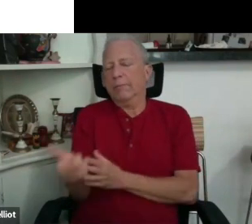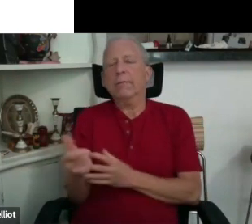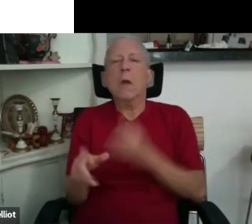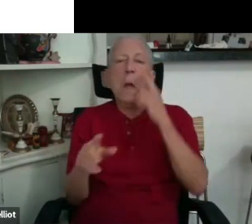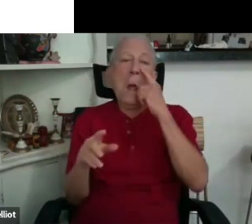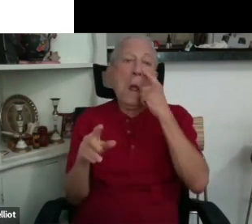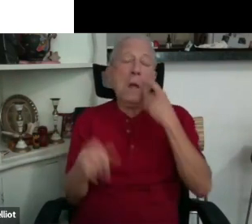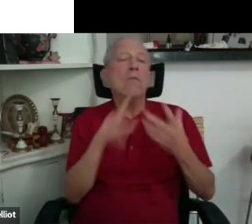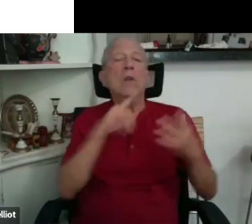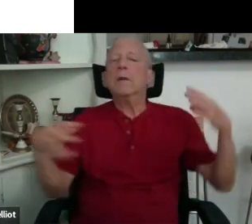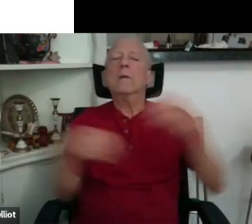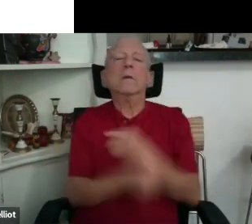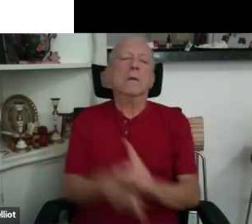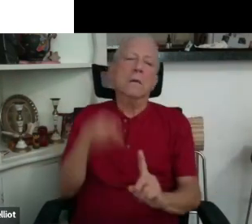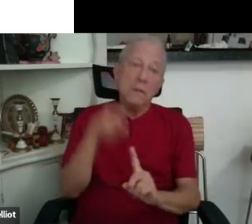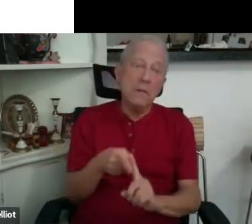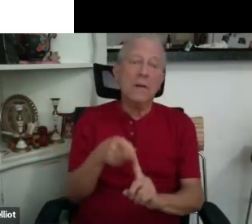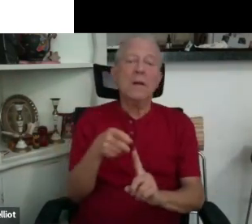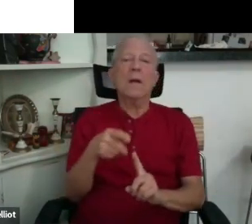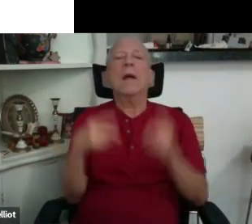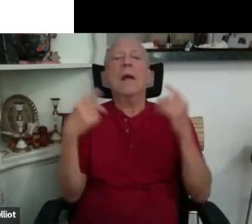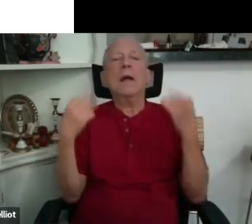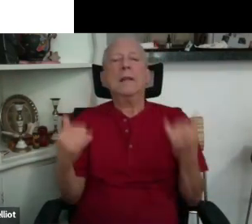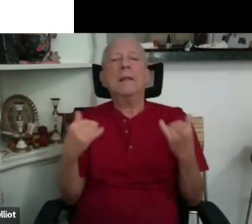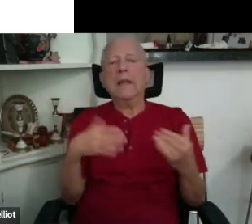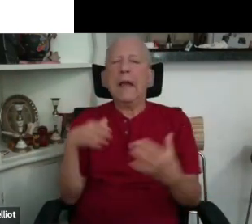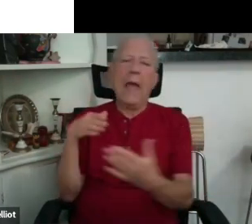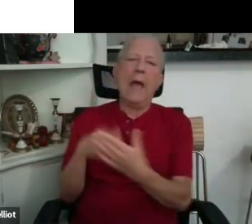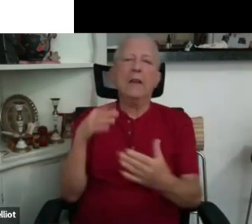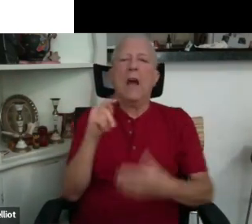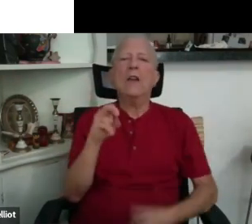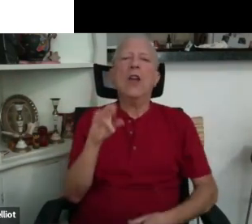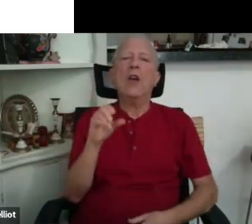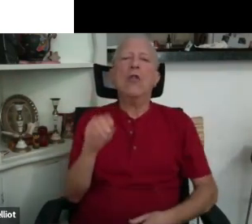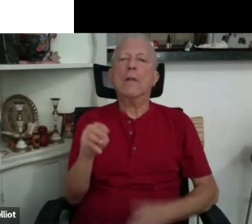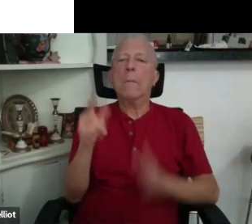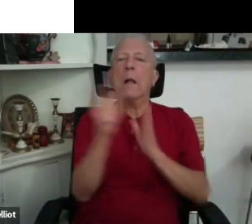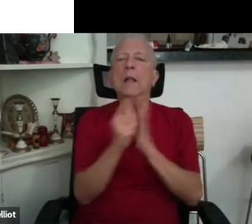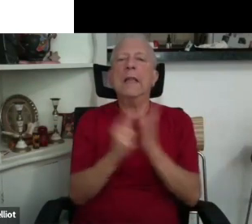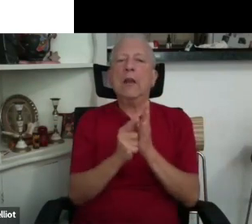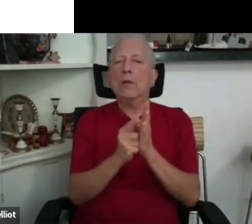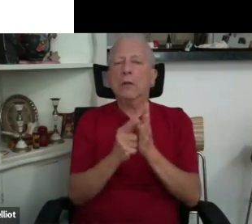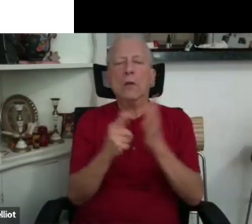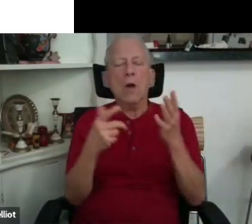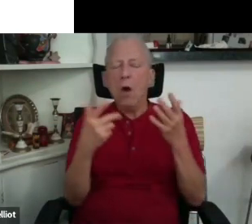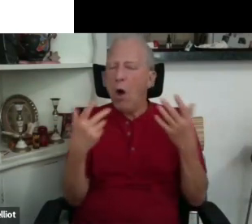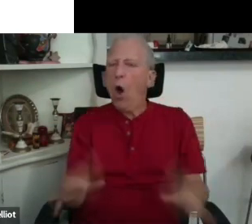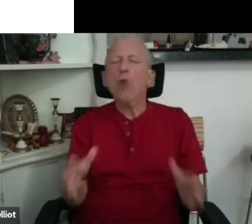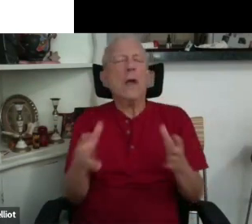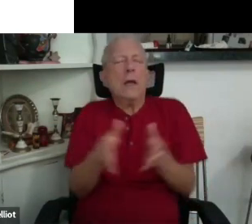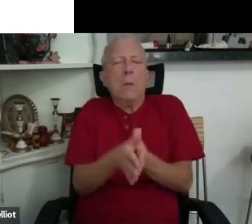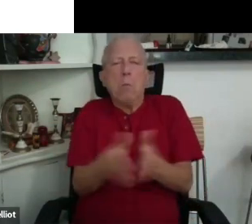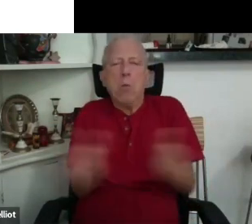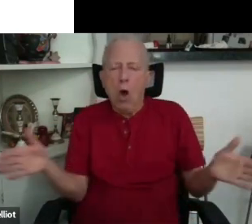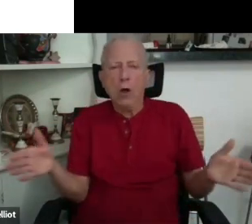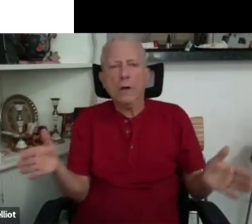this is that existing anti-terrorism legal frameworks are already very broad, give